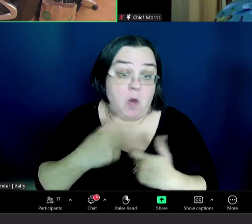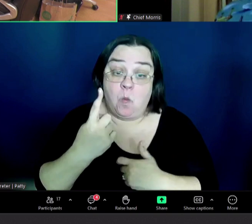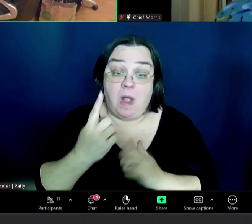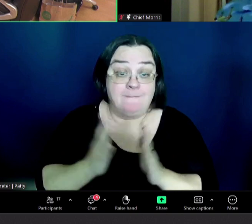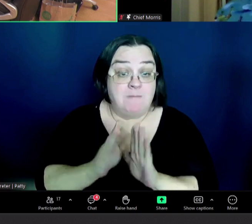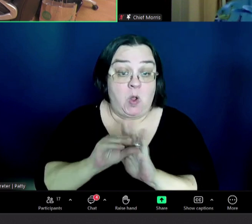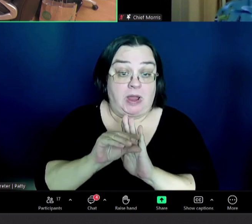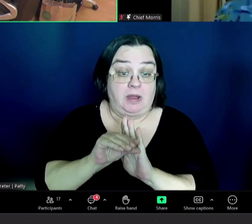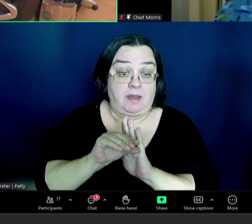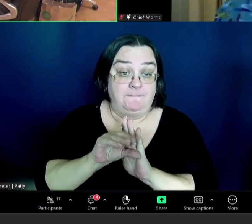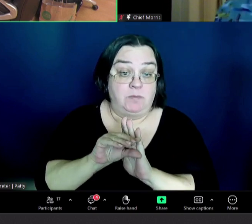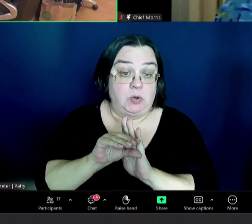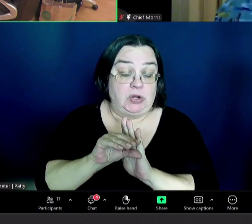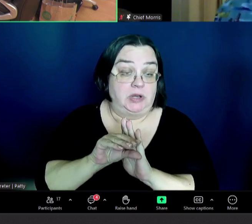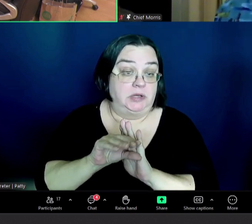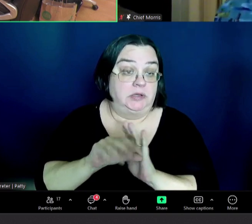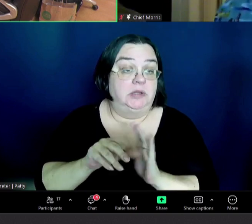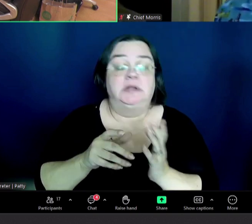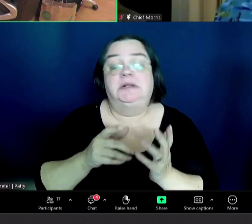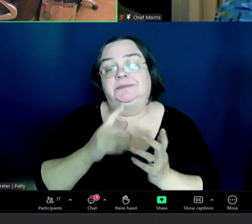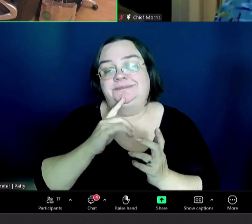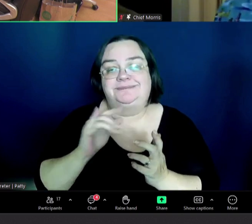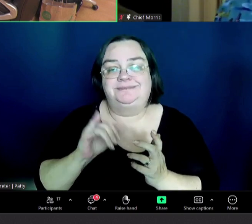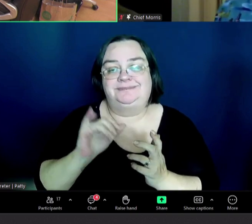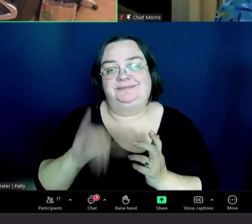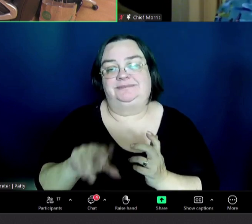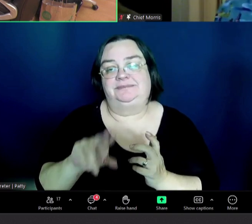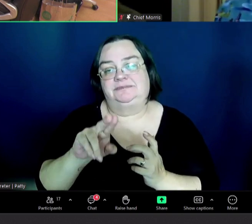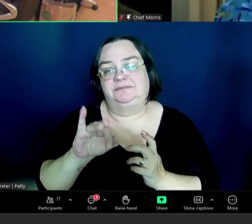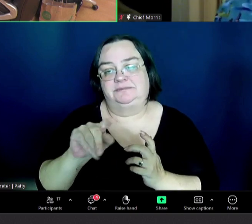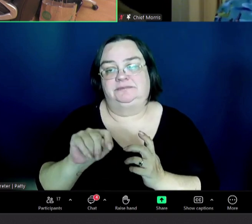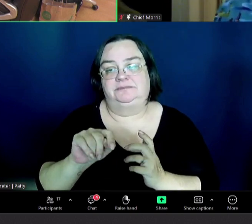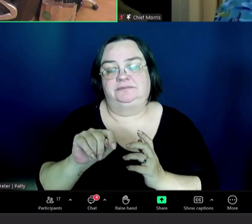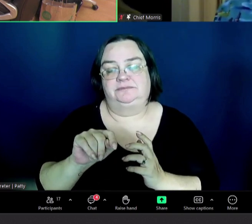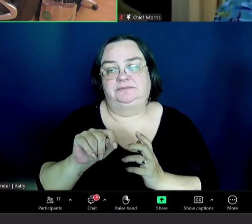it, and kind of the unit that houses the